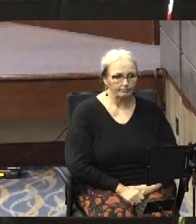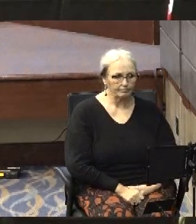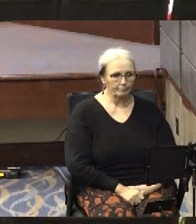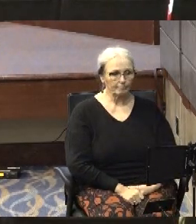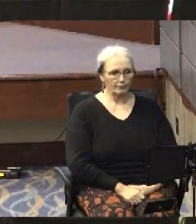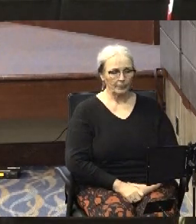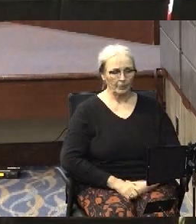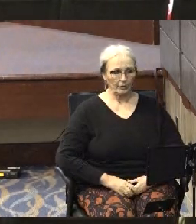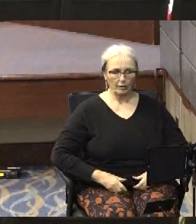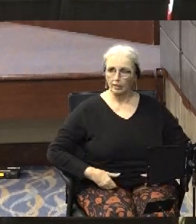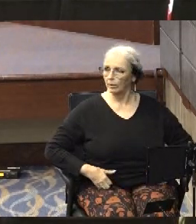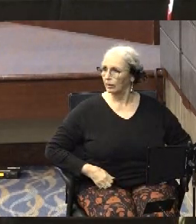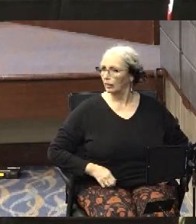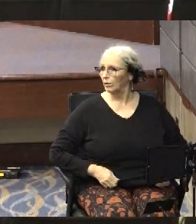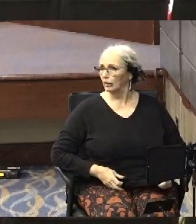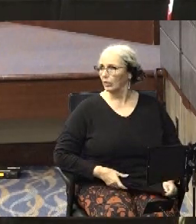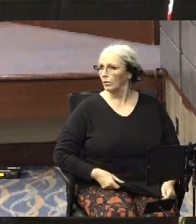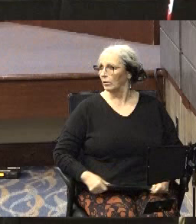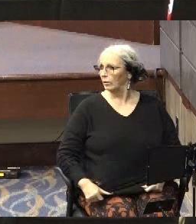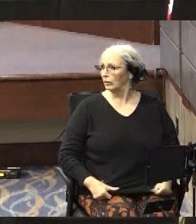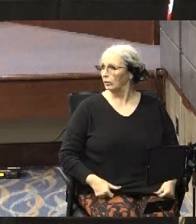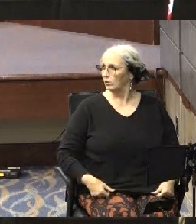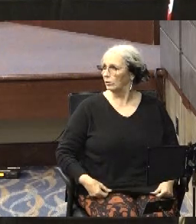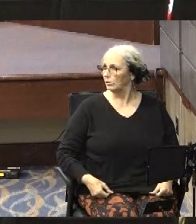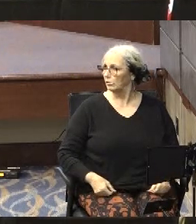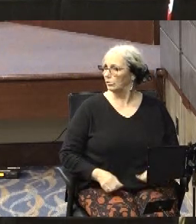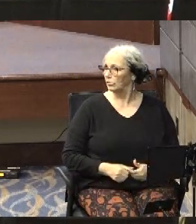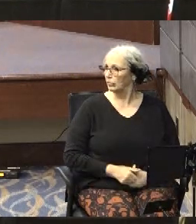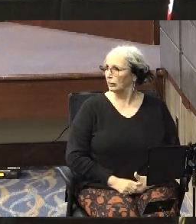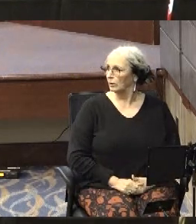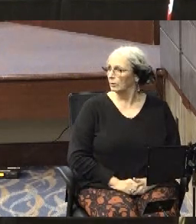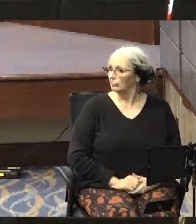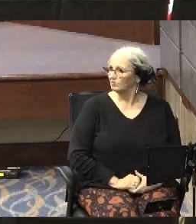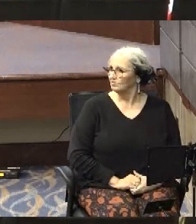have is Andrea Zimmerman.